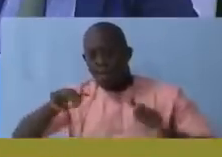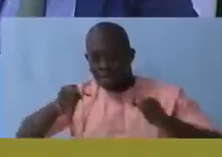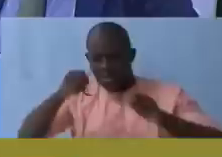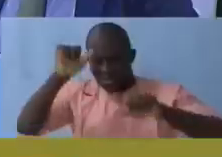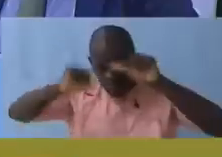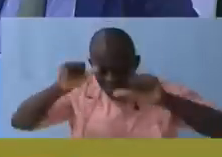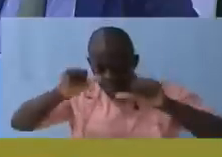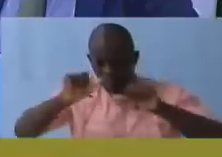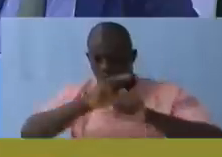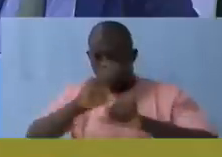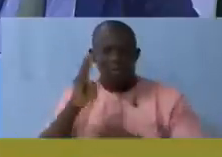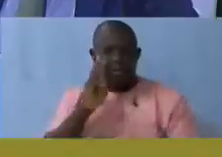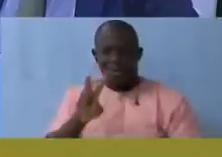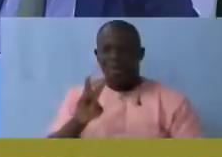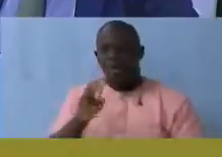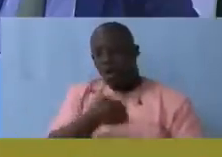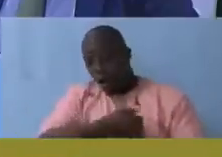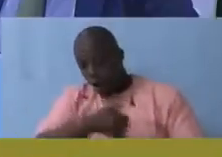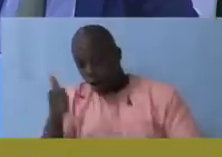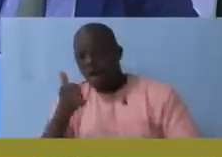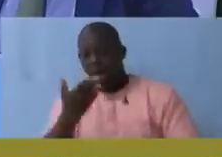and some highly positive results.